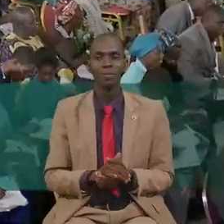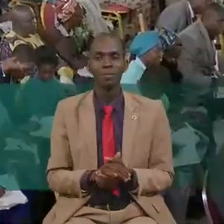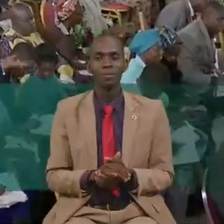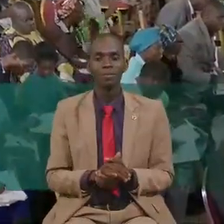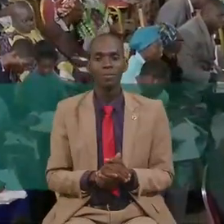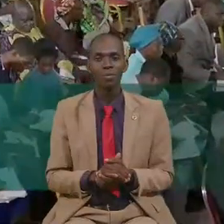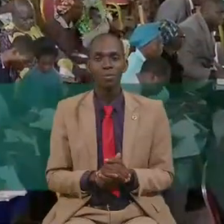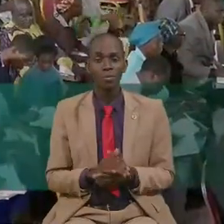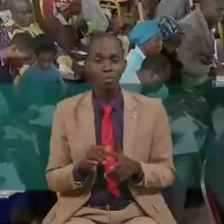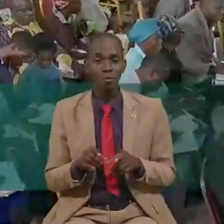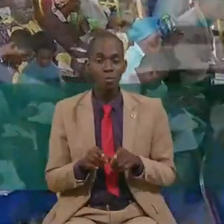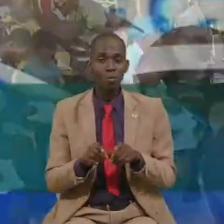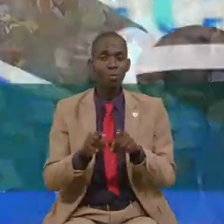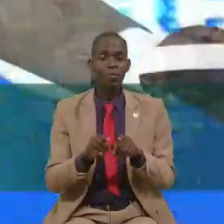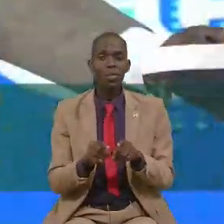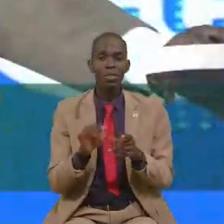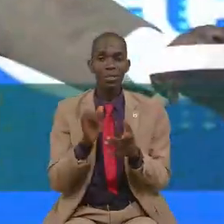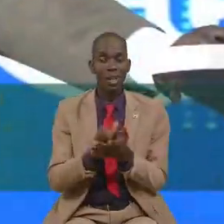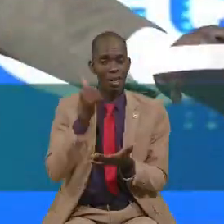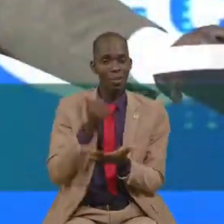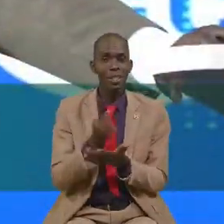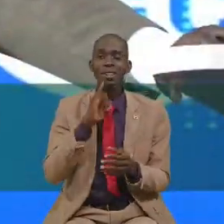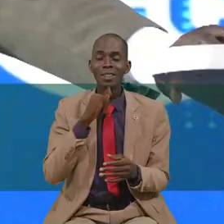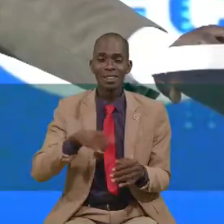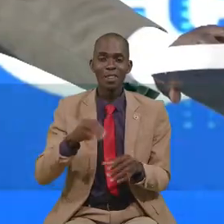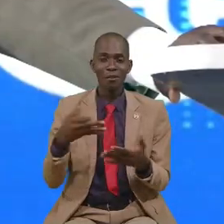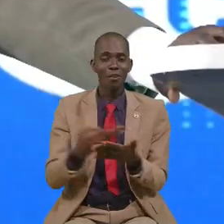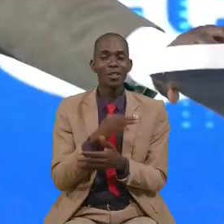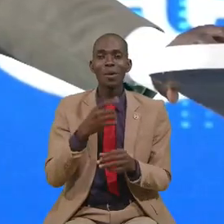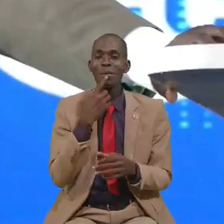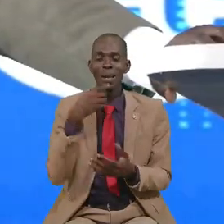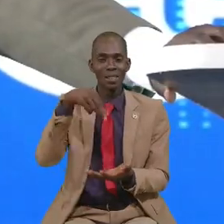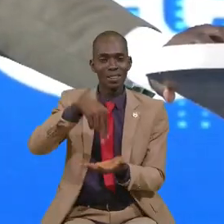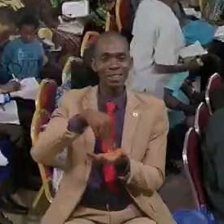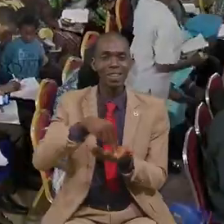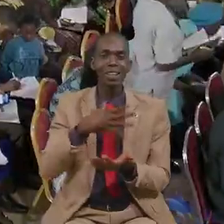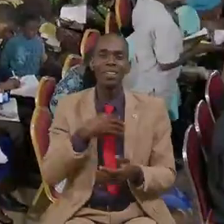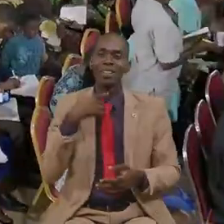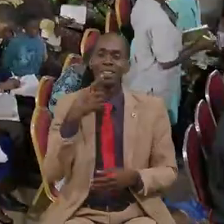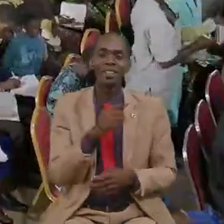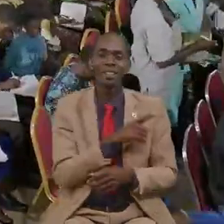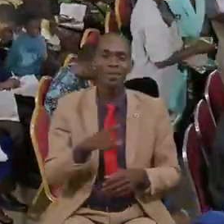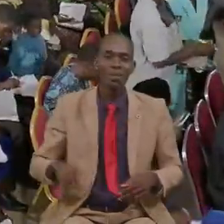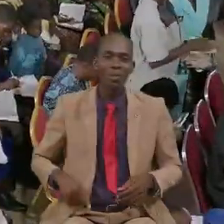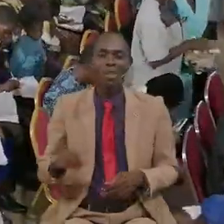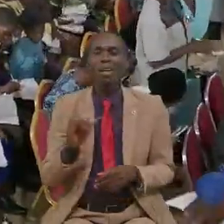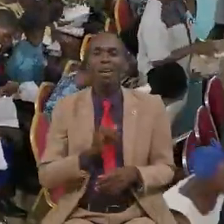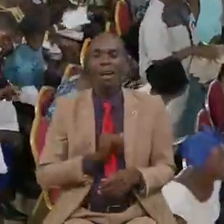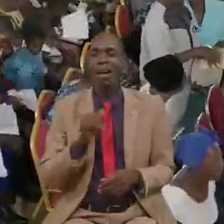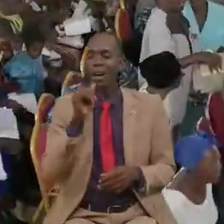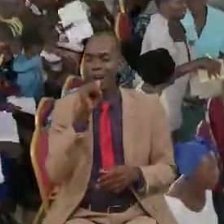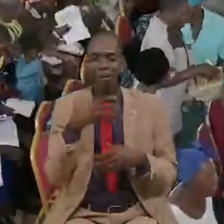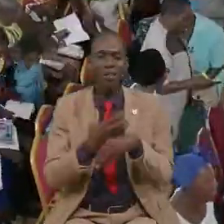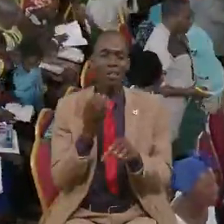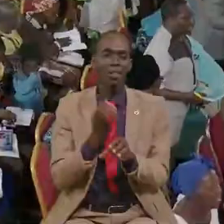While that amen is fresh in your mouth, stand up and tell the Lord, I am created for